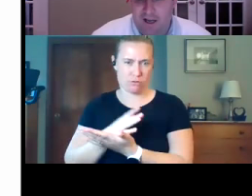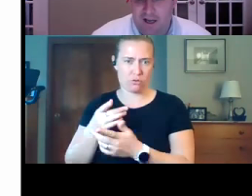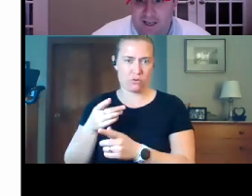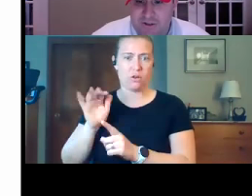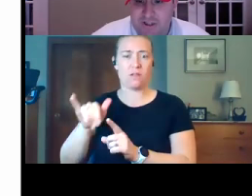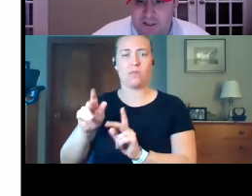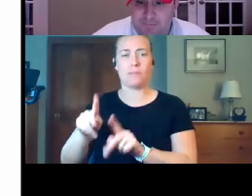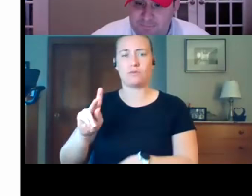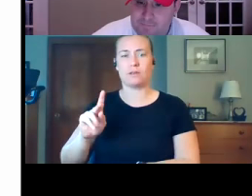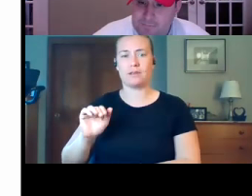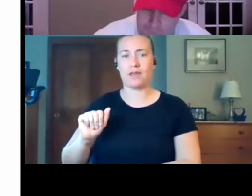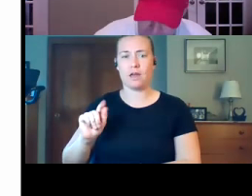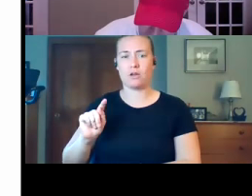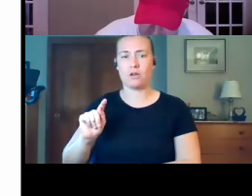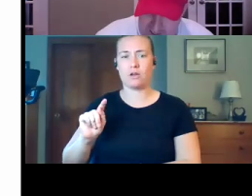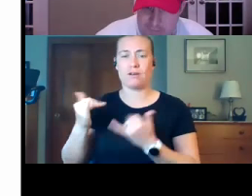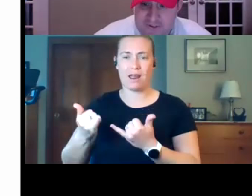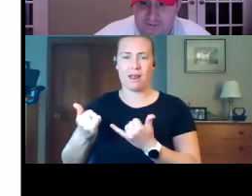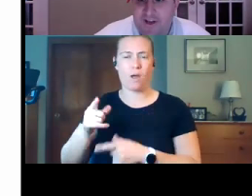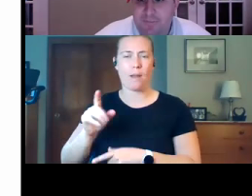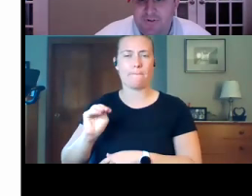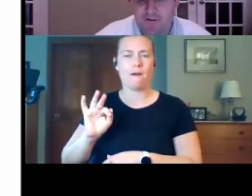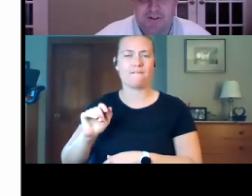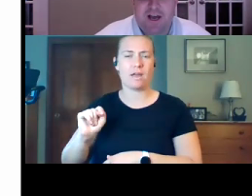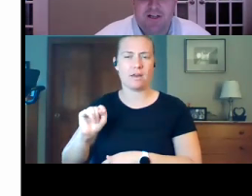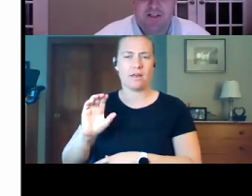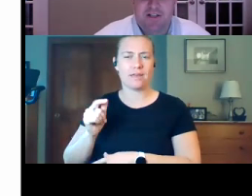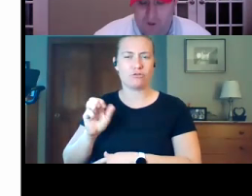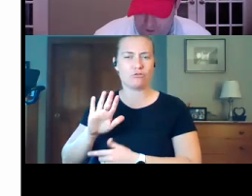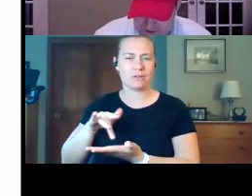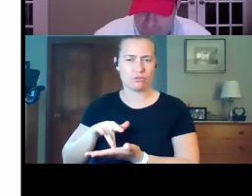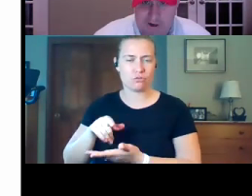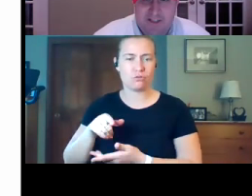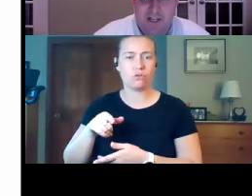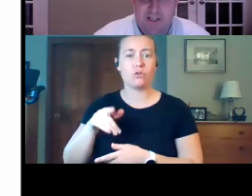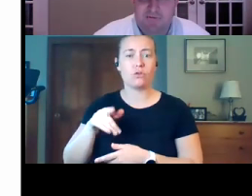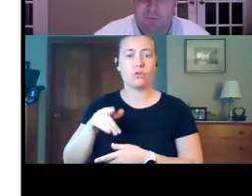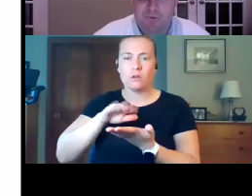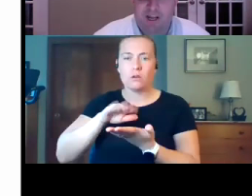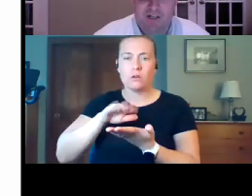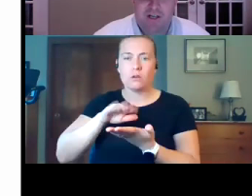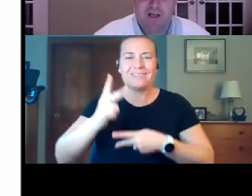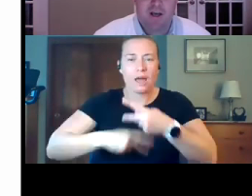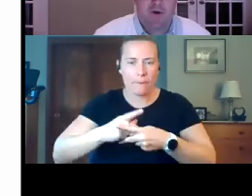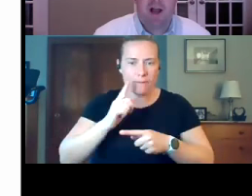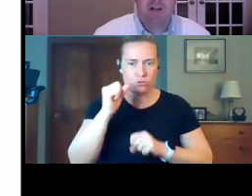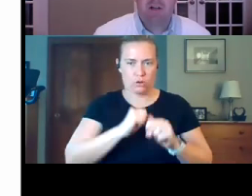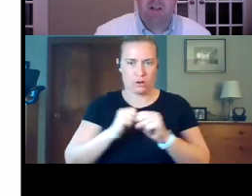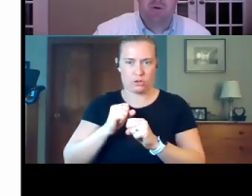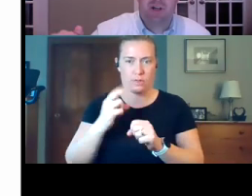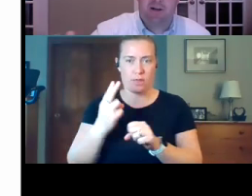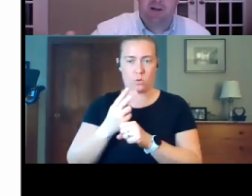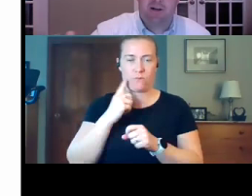Moffitt Cancer Center, that documents the types of strategies that were used at various stages of implementation that were